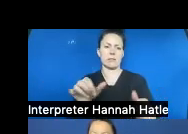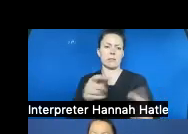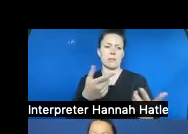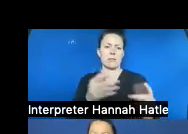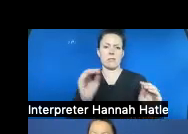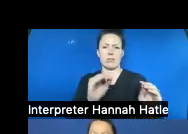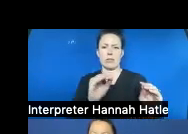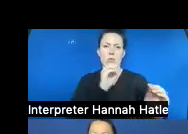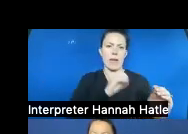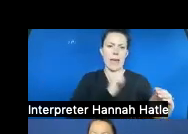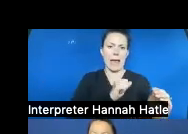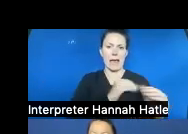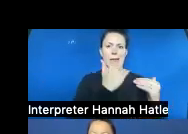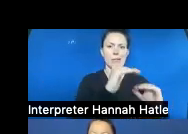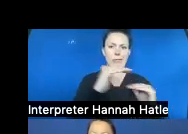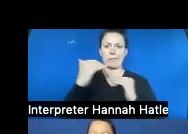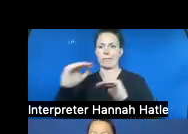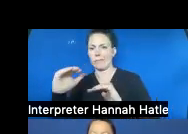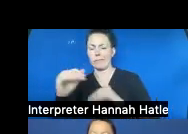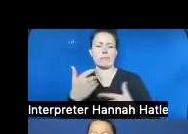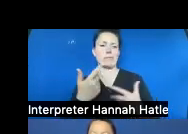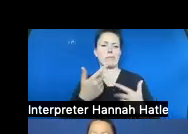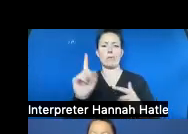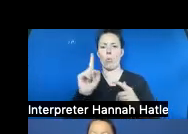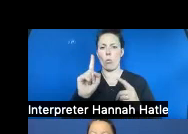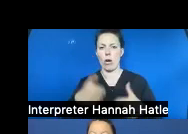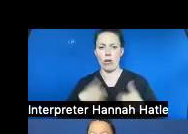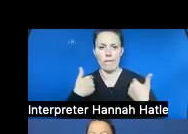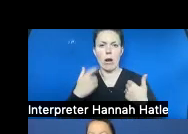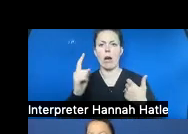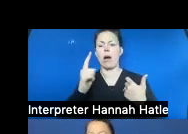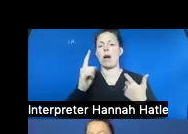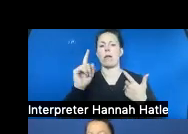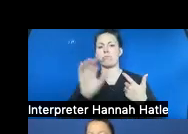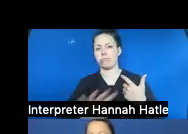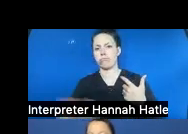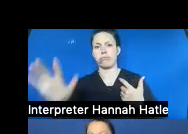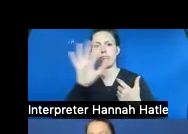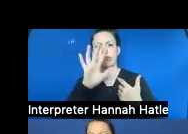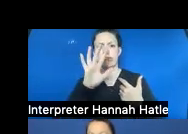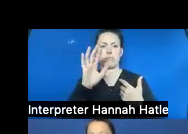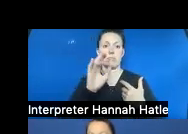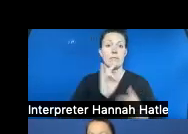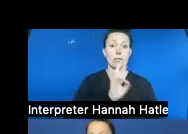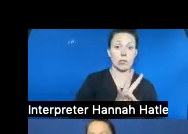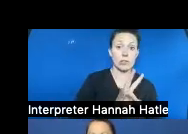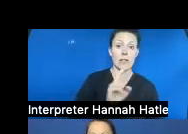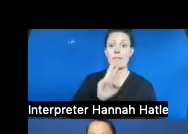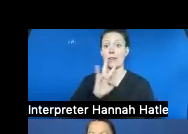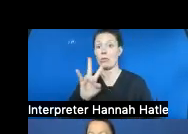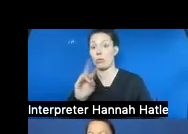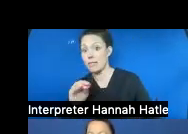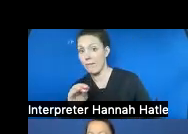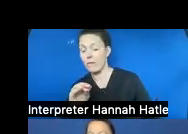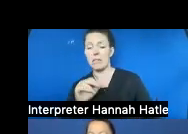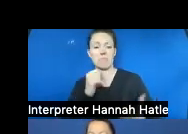you're Black, you're Native, you're Asian Pacific Islander, 70 or 7, right? It can happen online